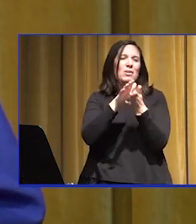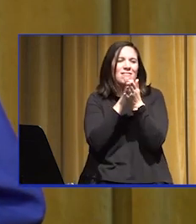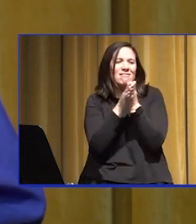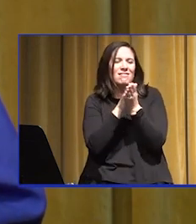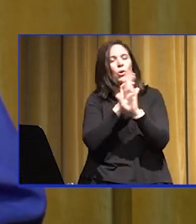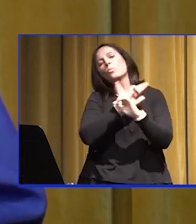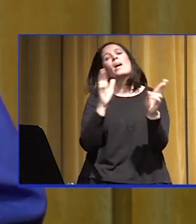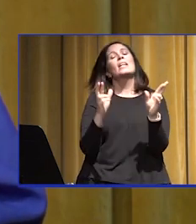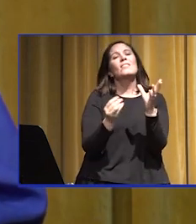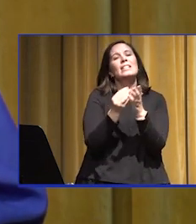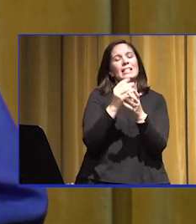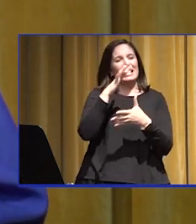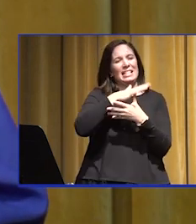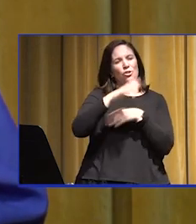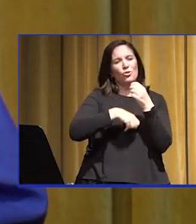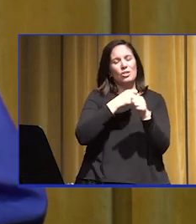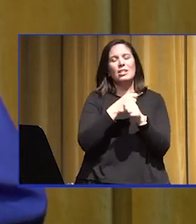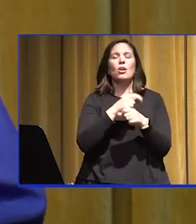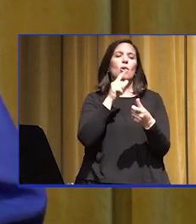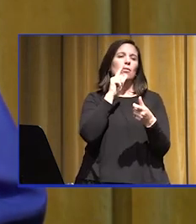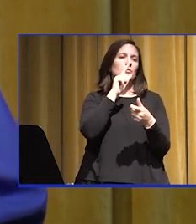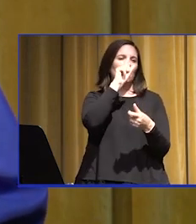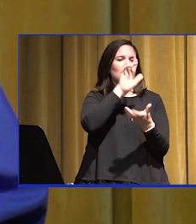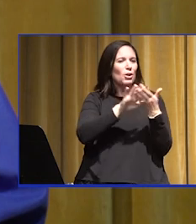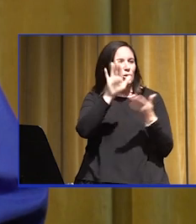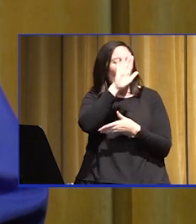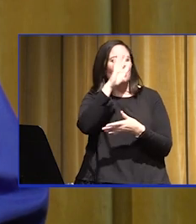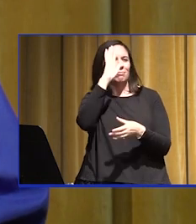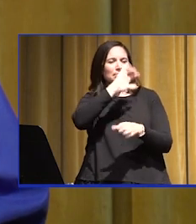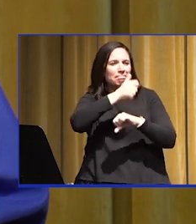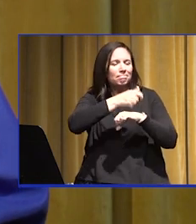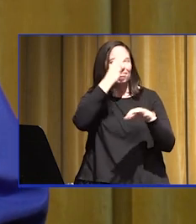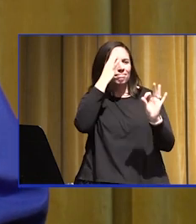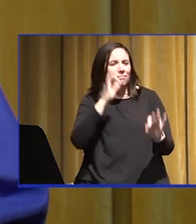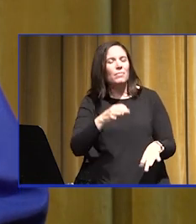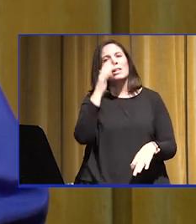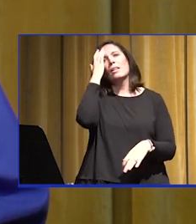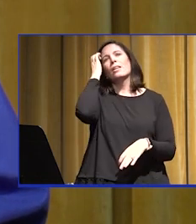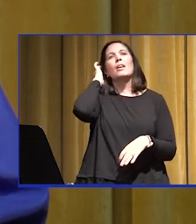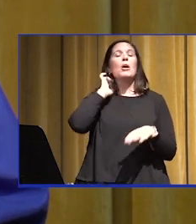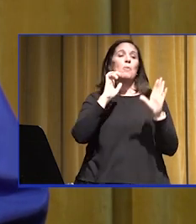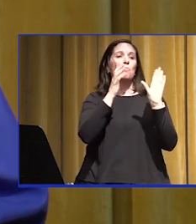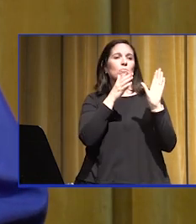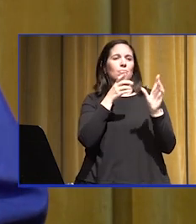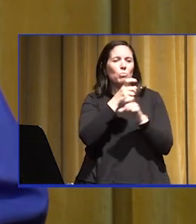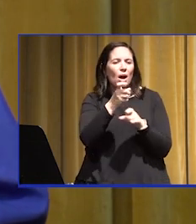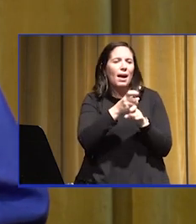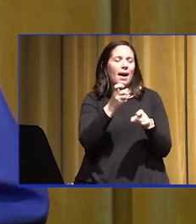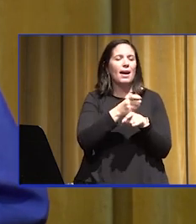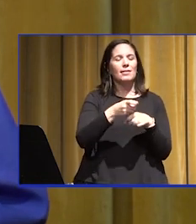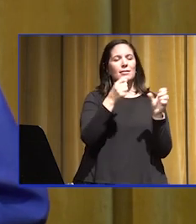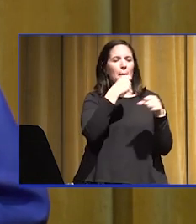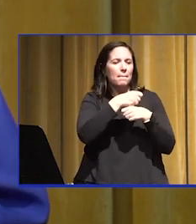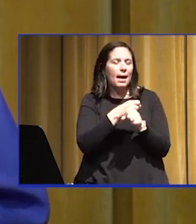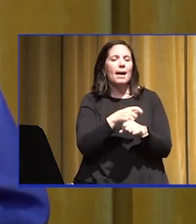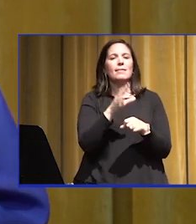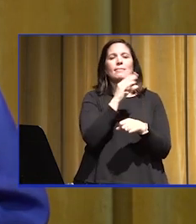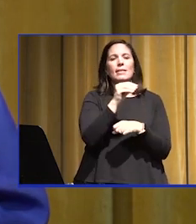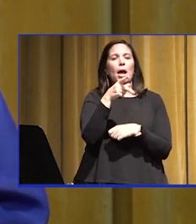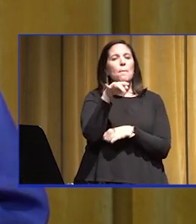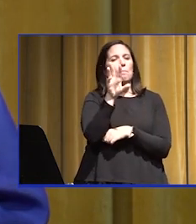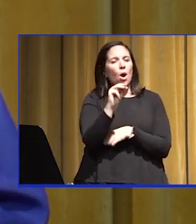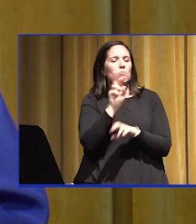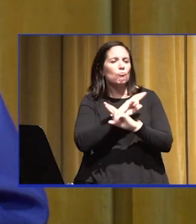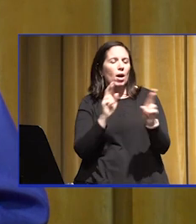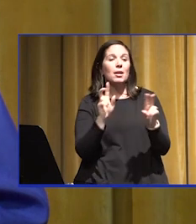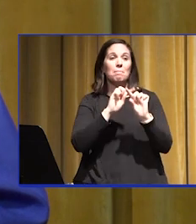blast. College decisions were being made, senior pranks were being planned, proposals were being prepared, and the parties were